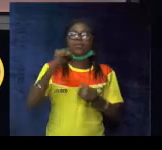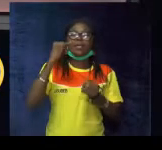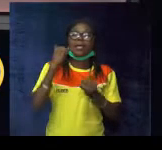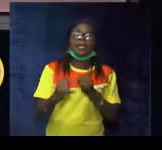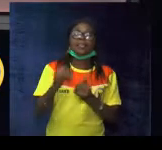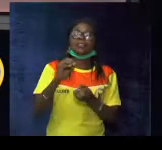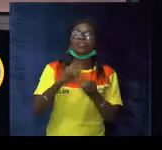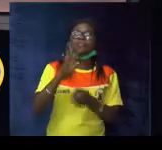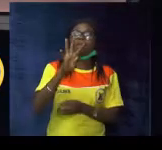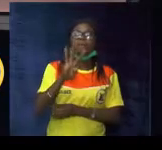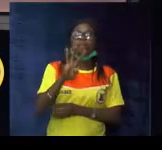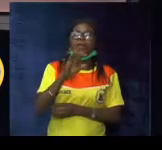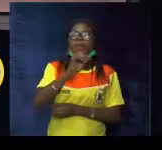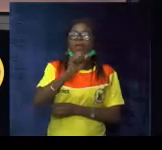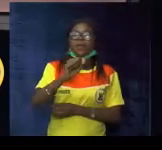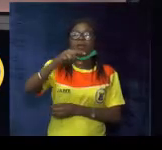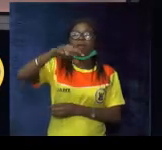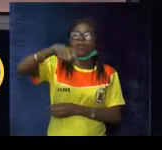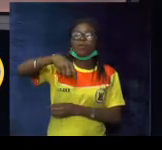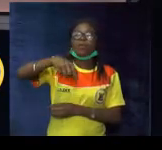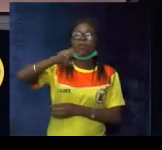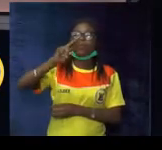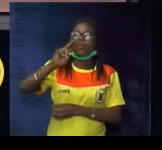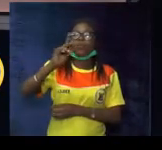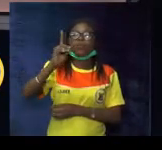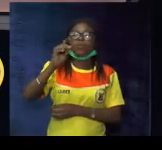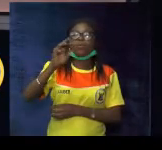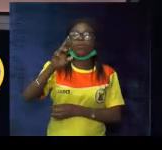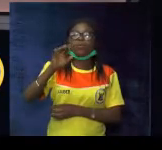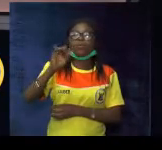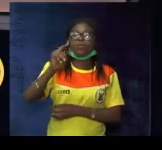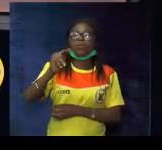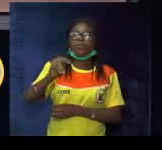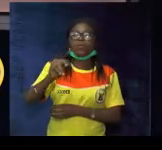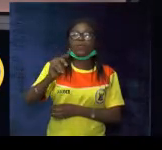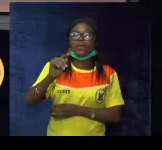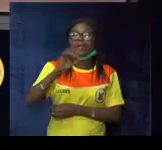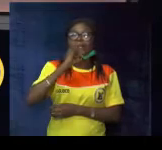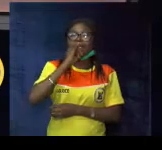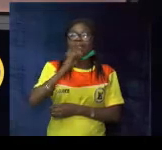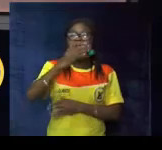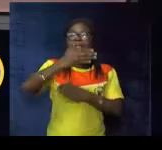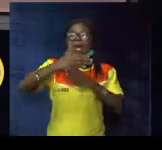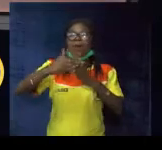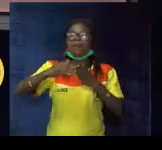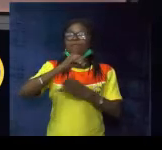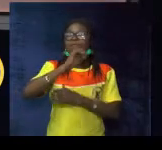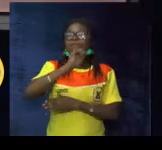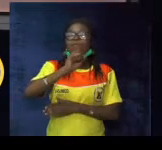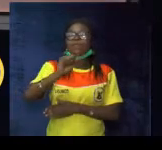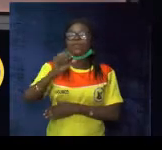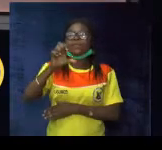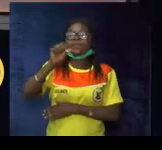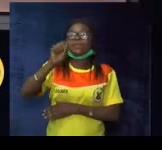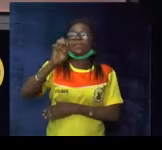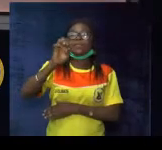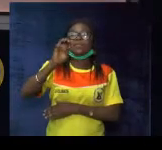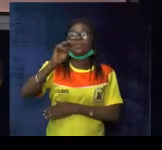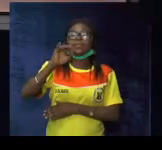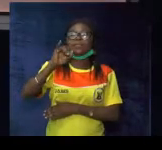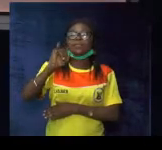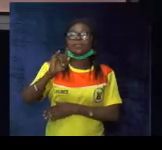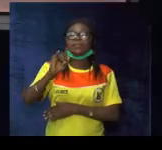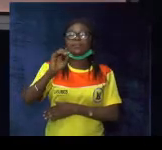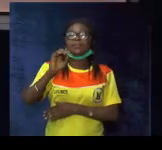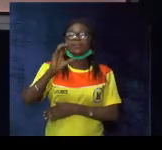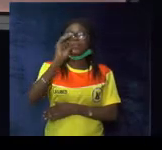last one, a quadrant is half a semicircle. Well, that statement is true. And